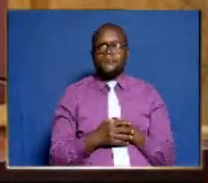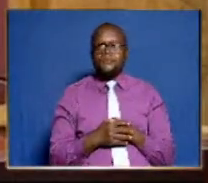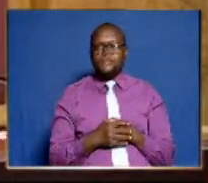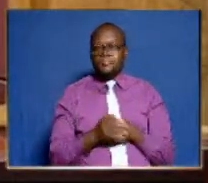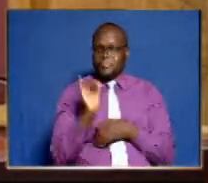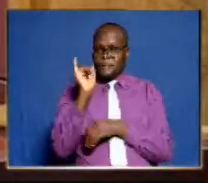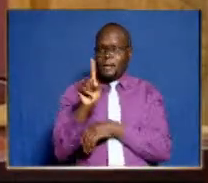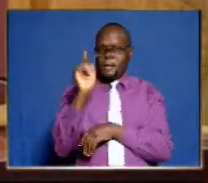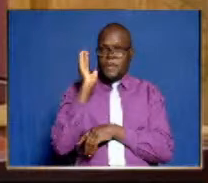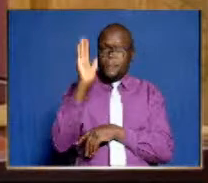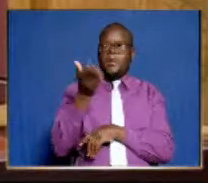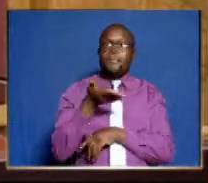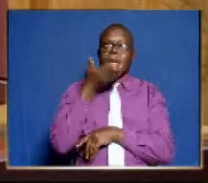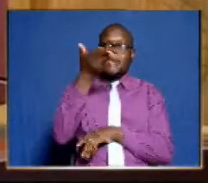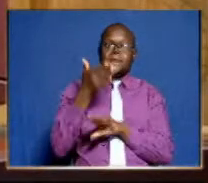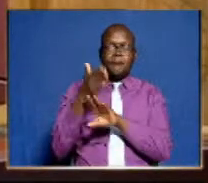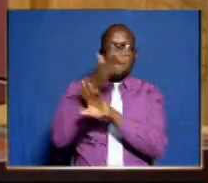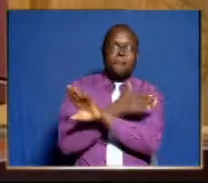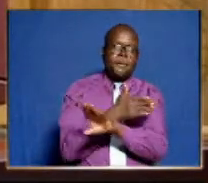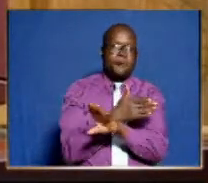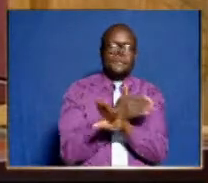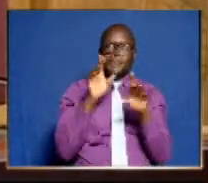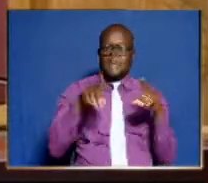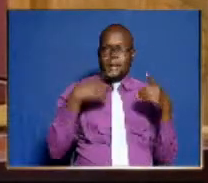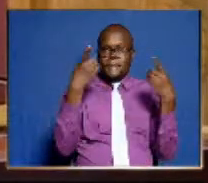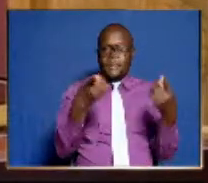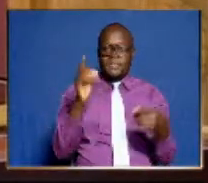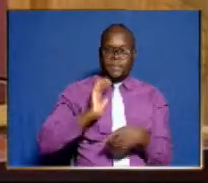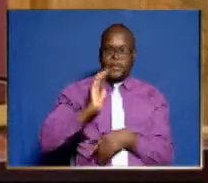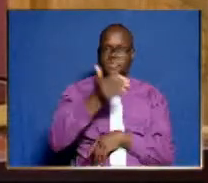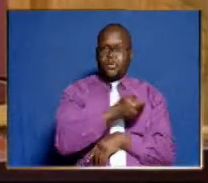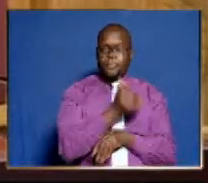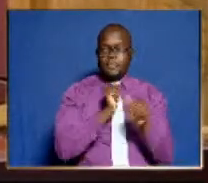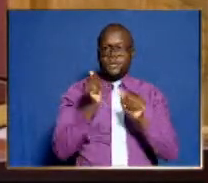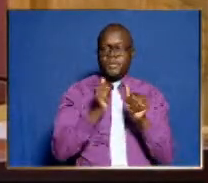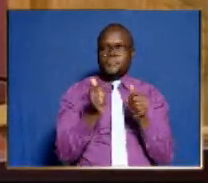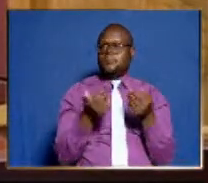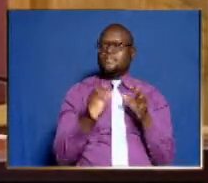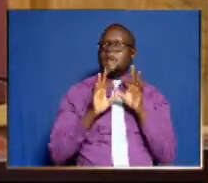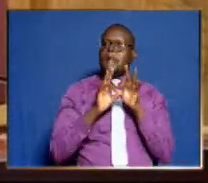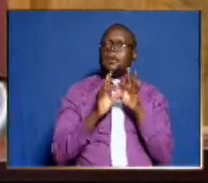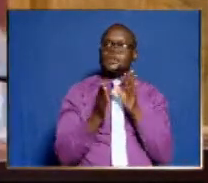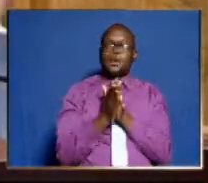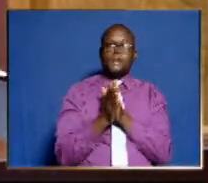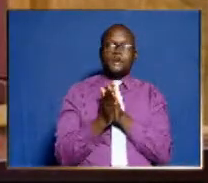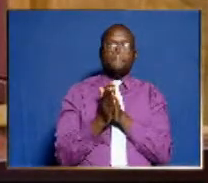that one will be replied to before the Departmental Committee on Sports, Culture and Tourism.